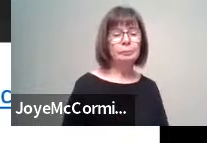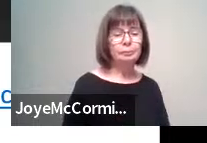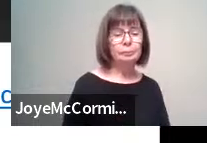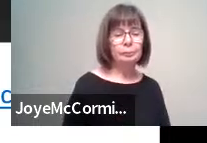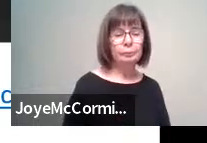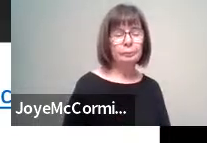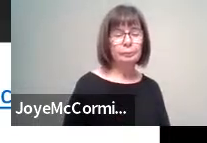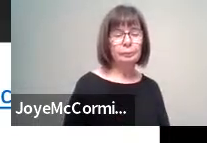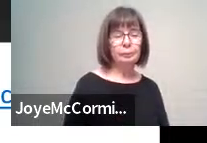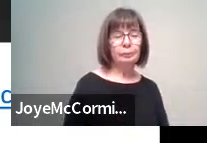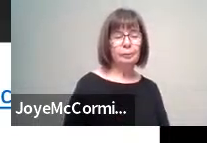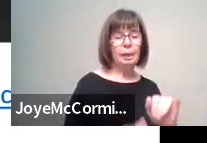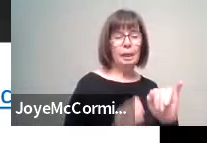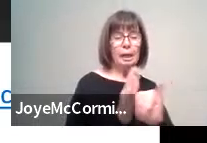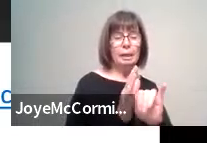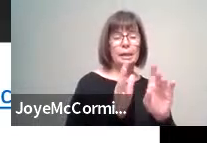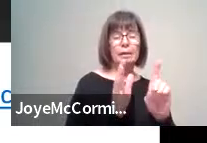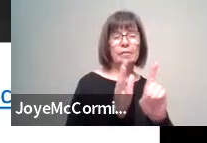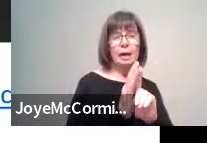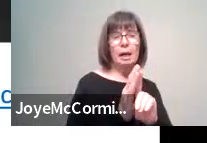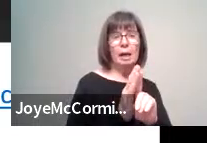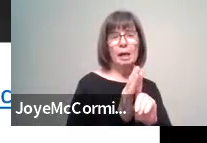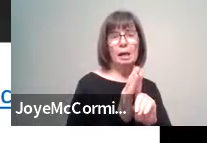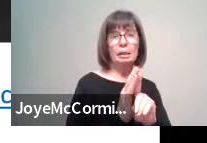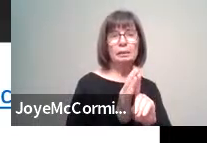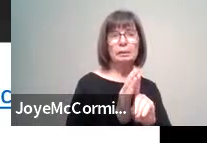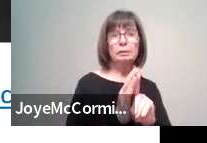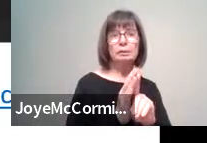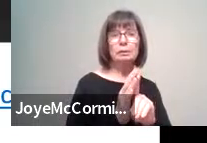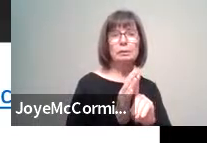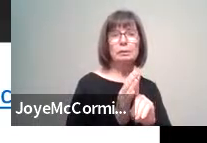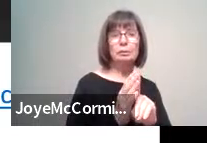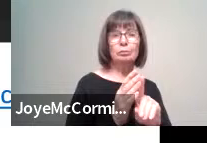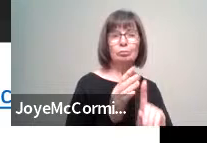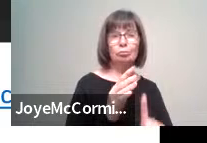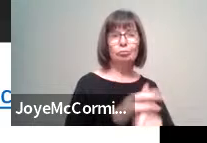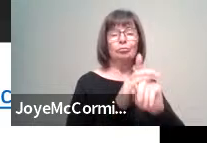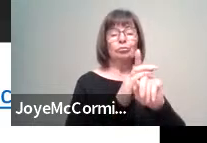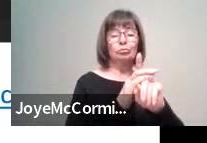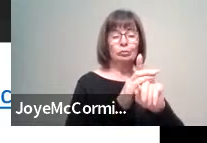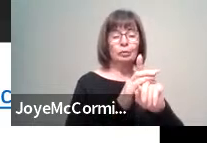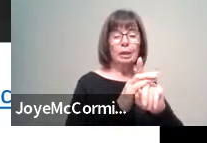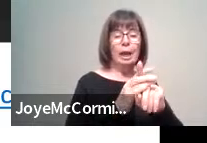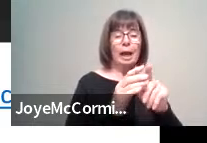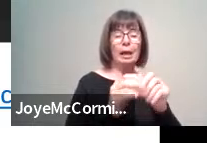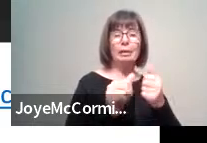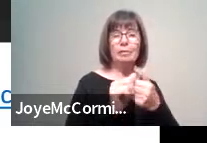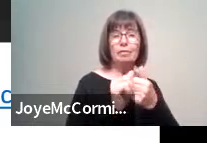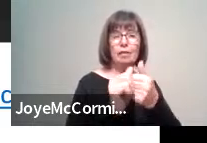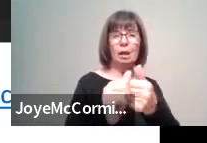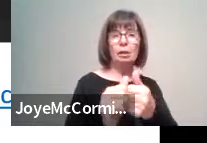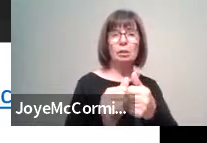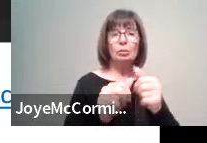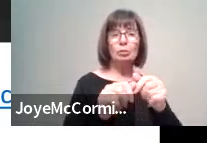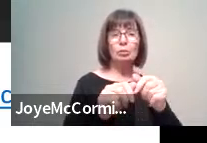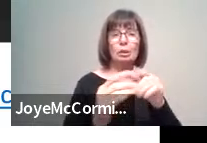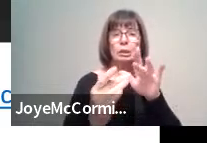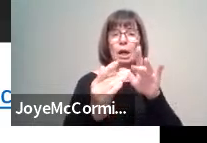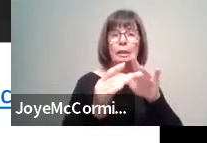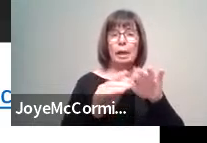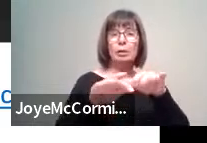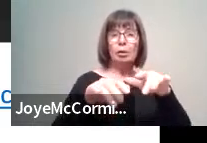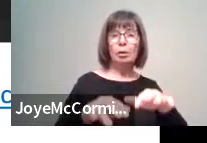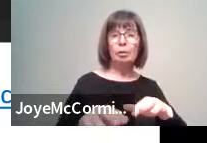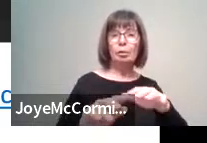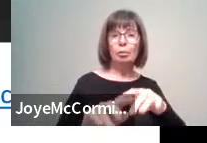are working to identify cases in a timely manner and conduct contact tracing. And timely referral